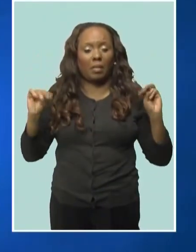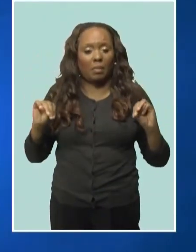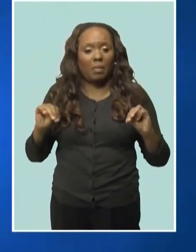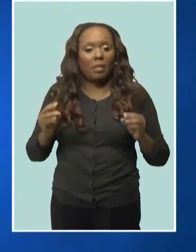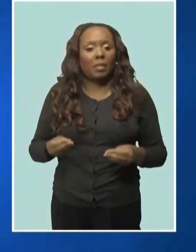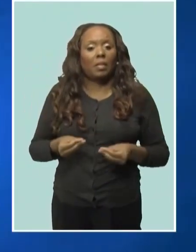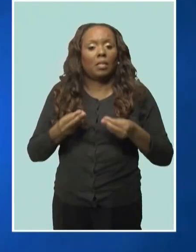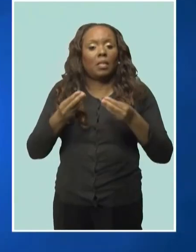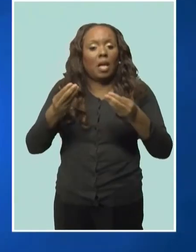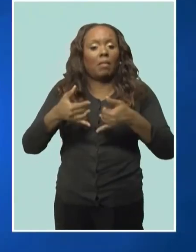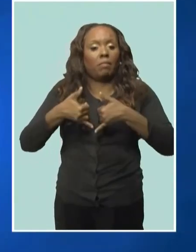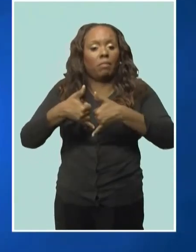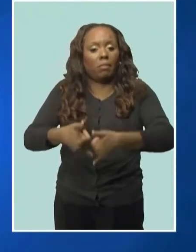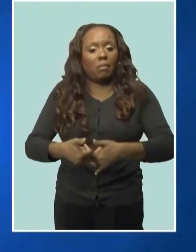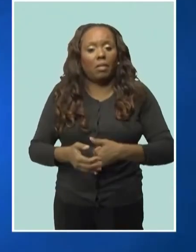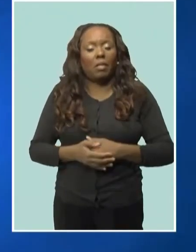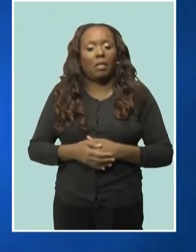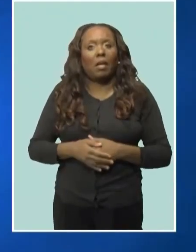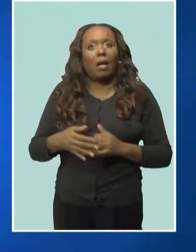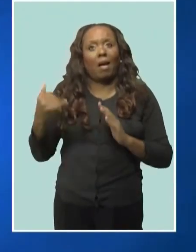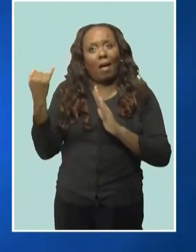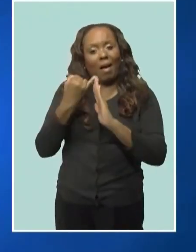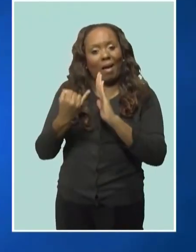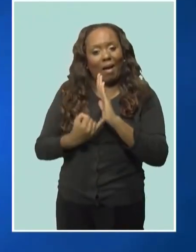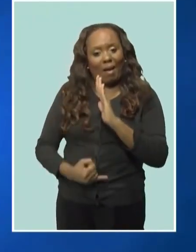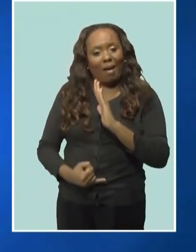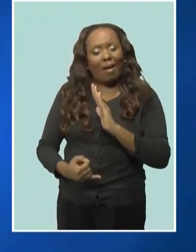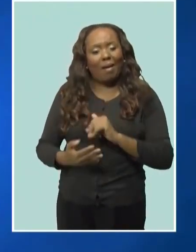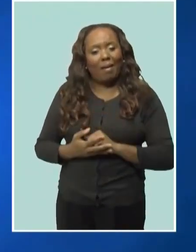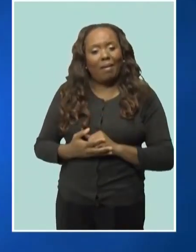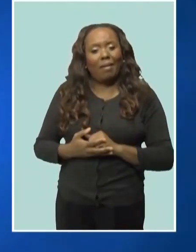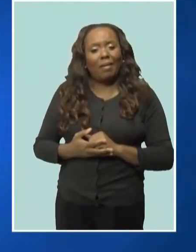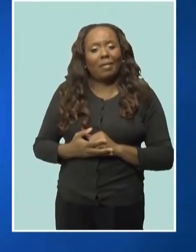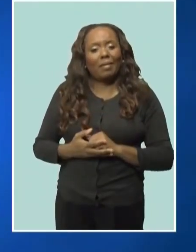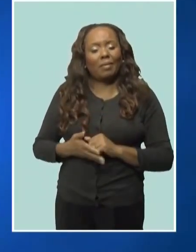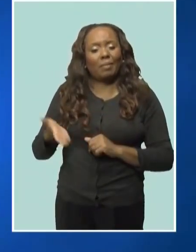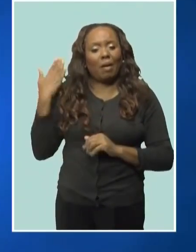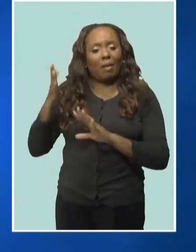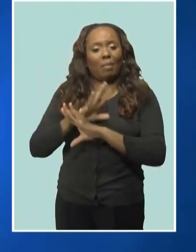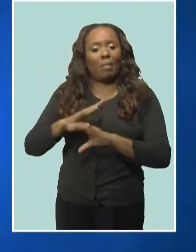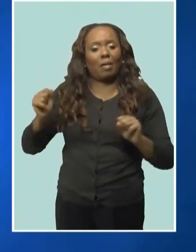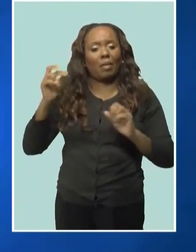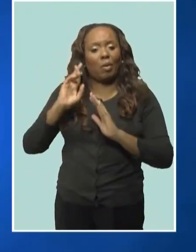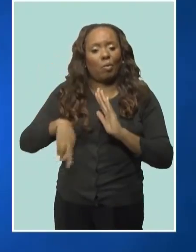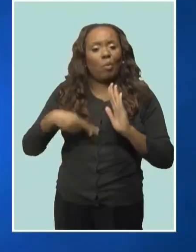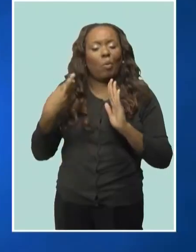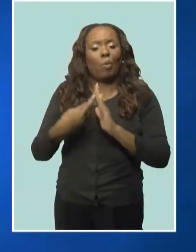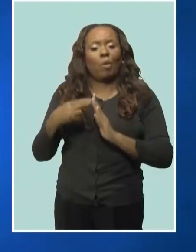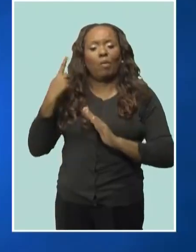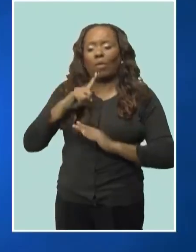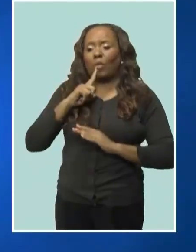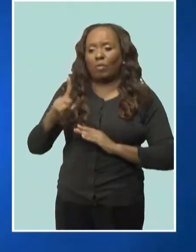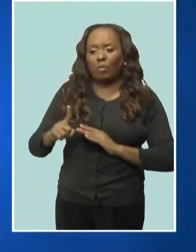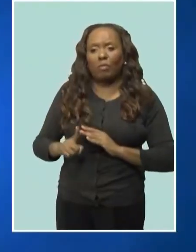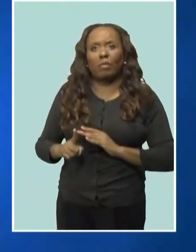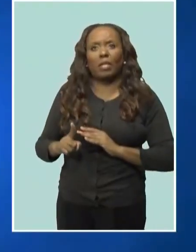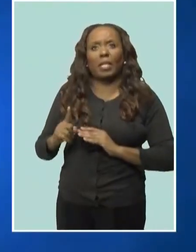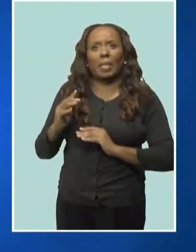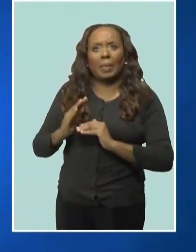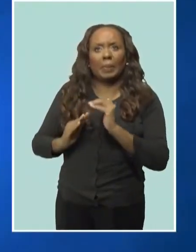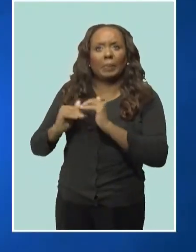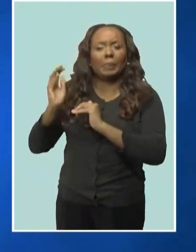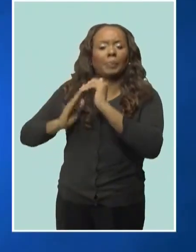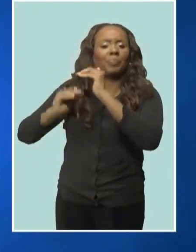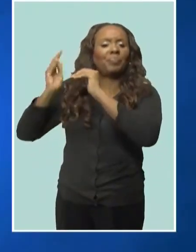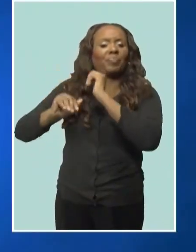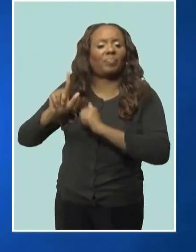the guest of honor with a piece of artwork. Ms. Motley says the former president's role in rebuilding Liberia after the Civil War